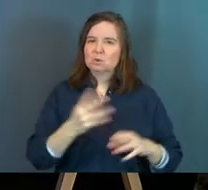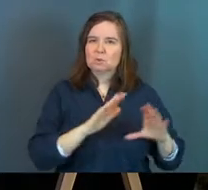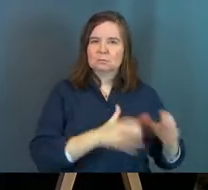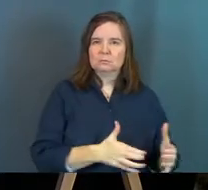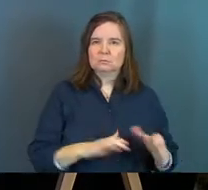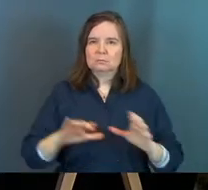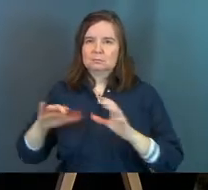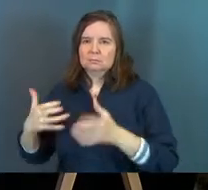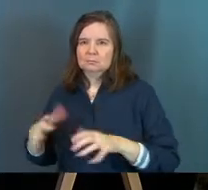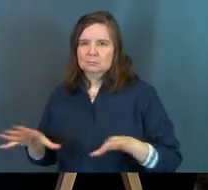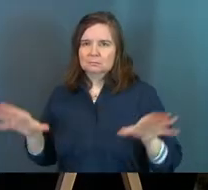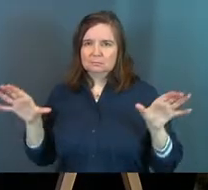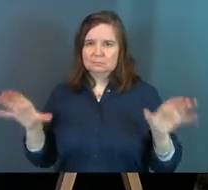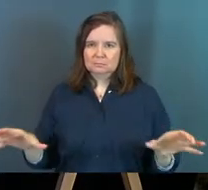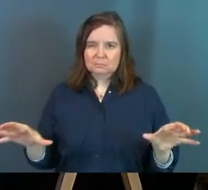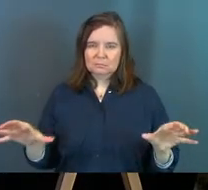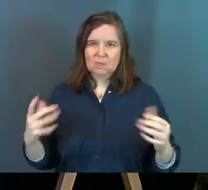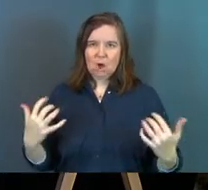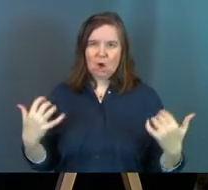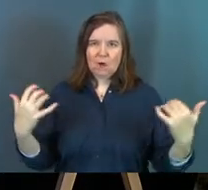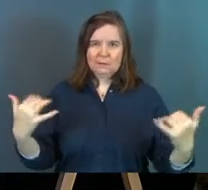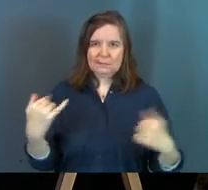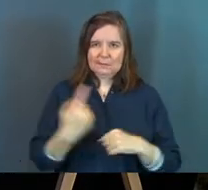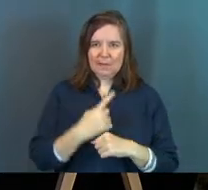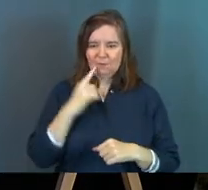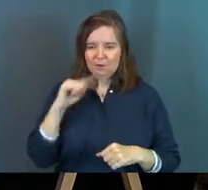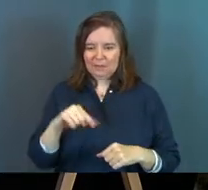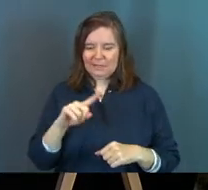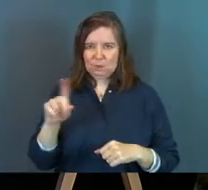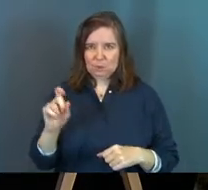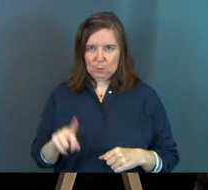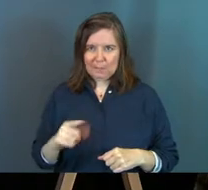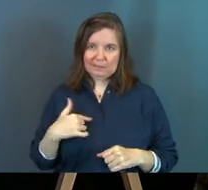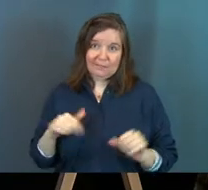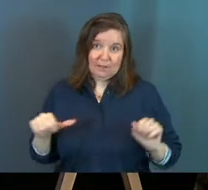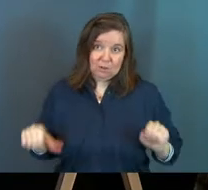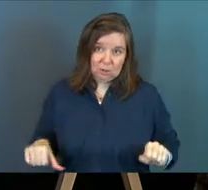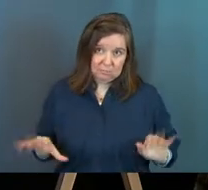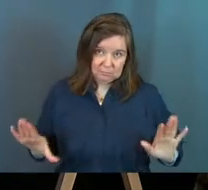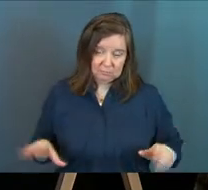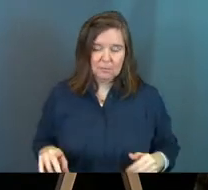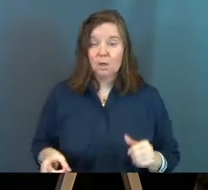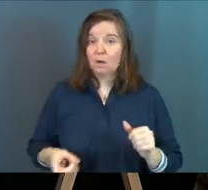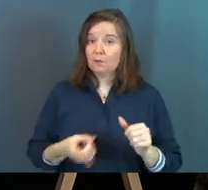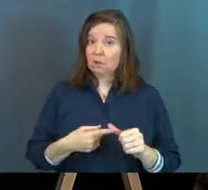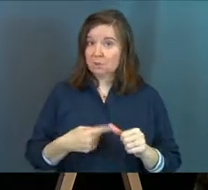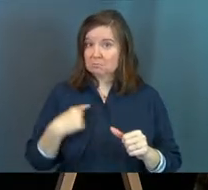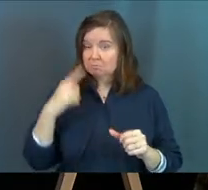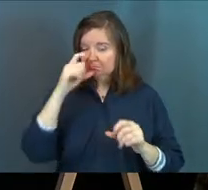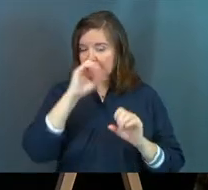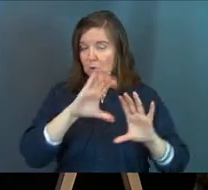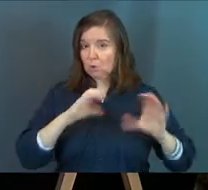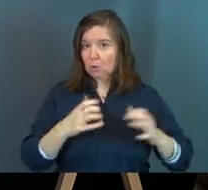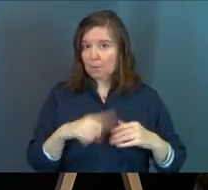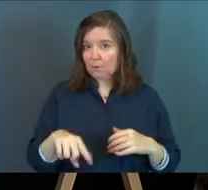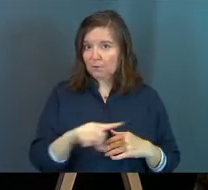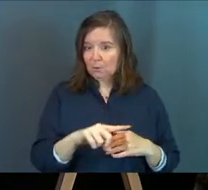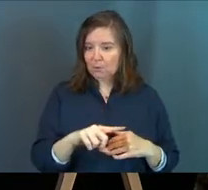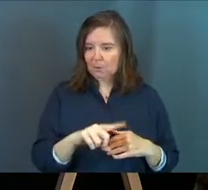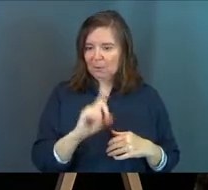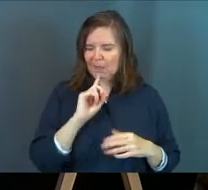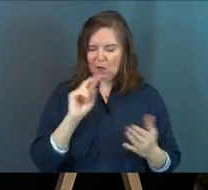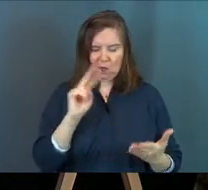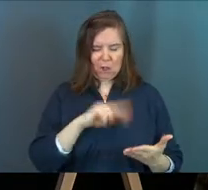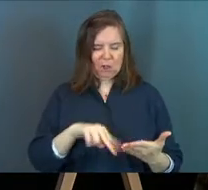different kinds of audiences today when it comes to these questions, if I could. First, there's a group of you that